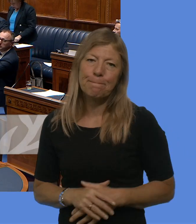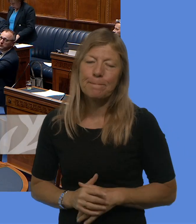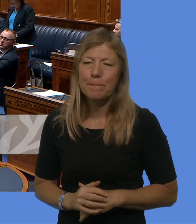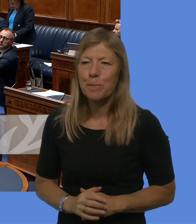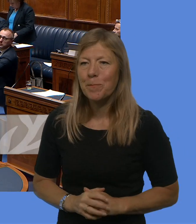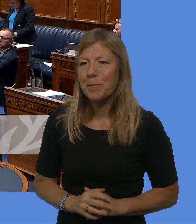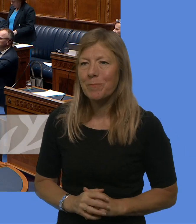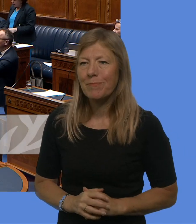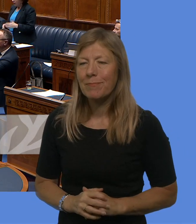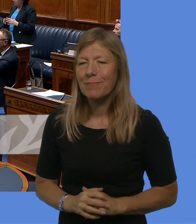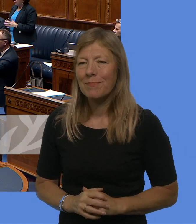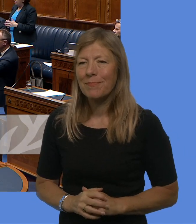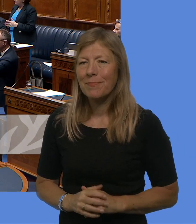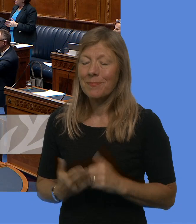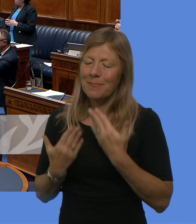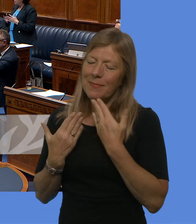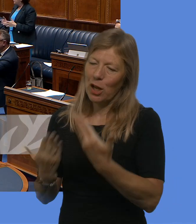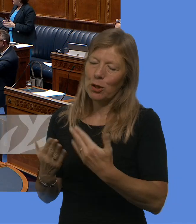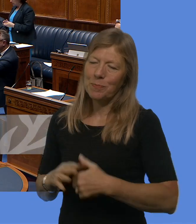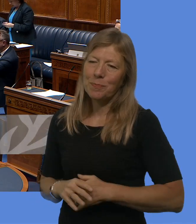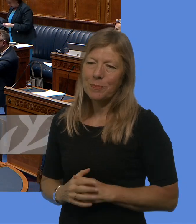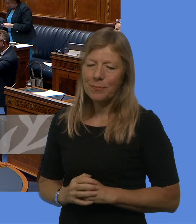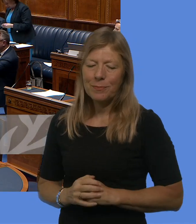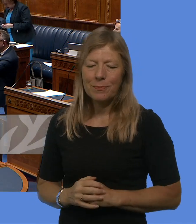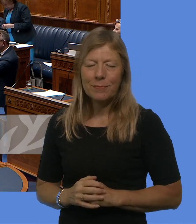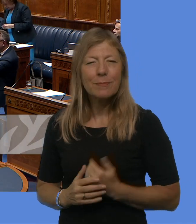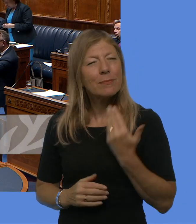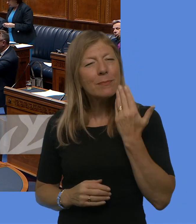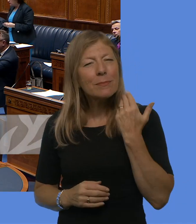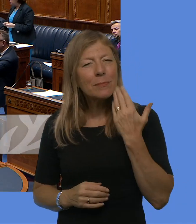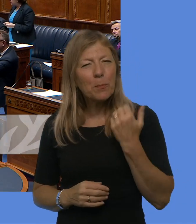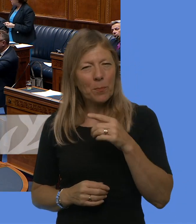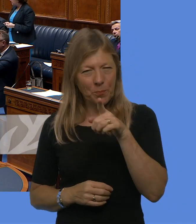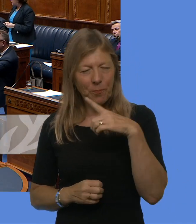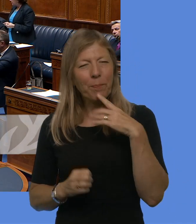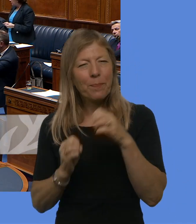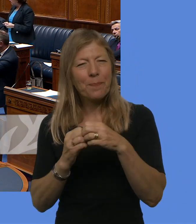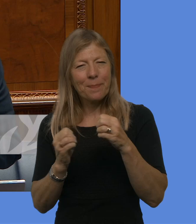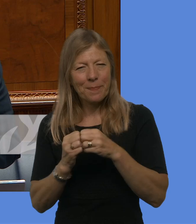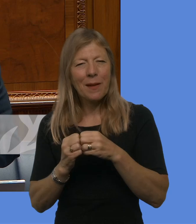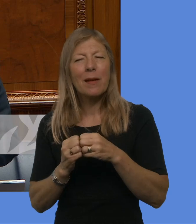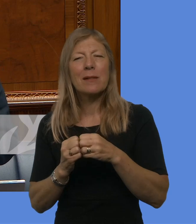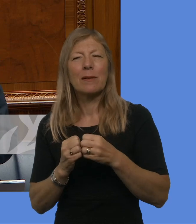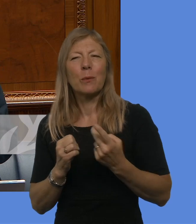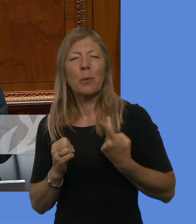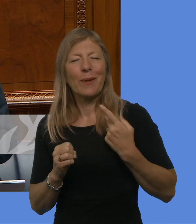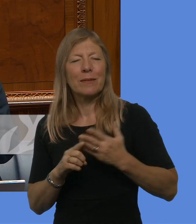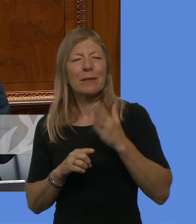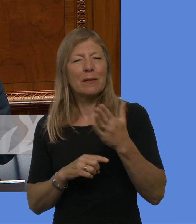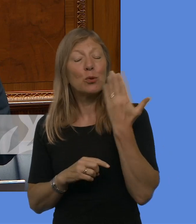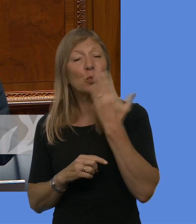And thank you, Minister. You referenced recently that we visited some schools in Upper Bann, and one of